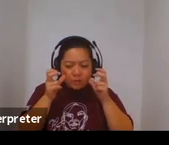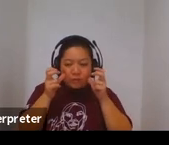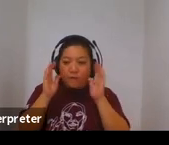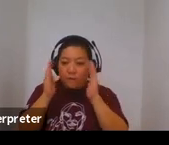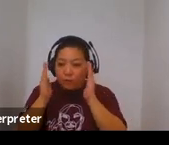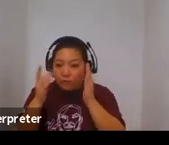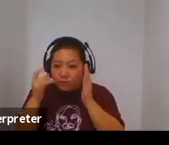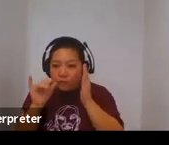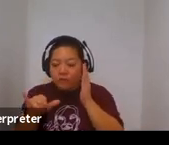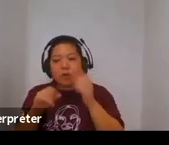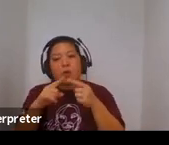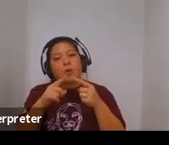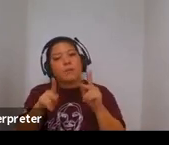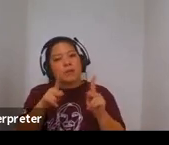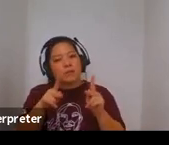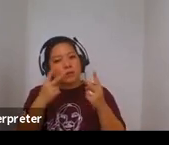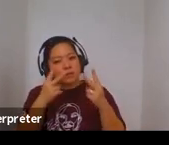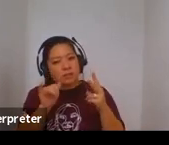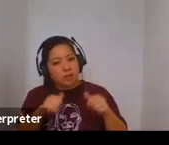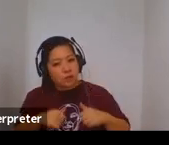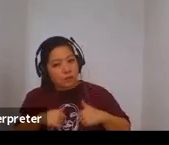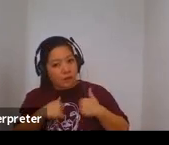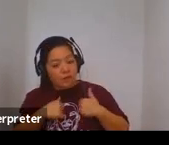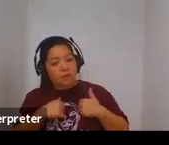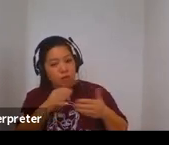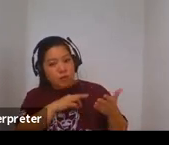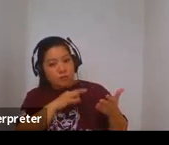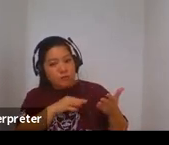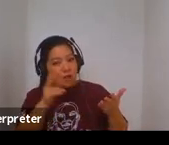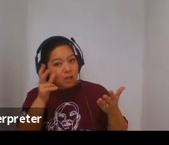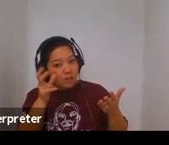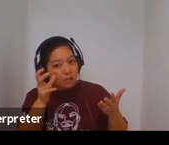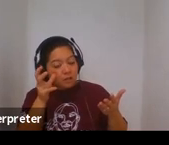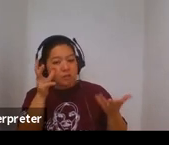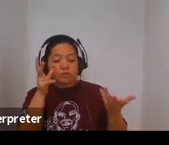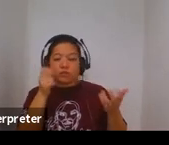So when folks see that survivors are credited, listened to, centered,